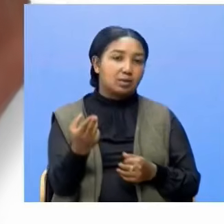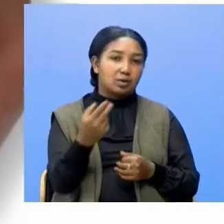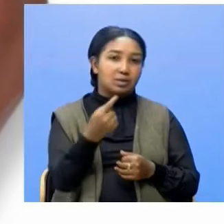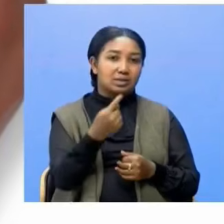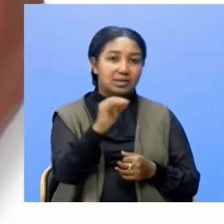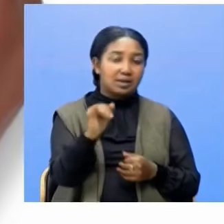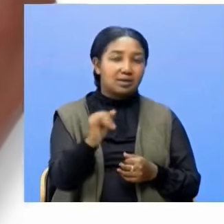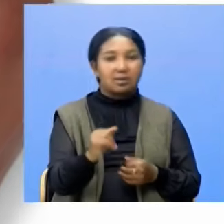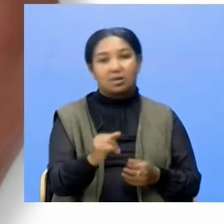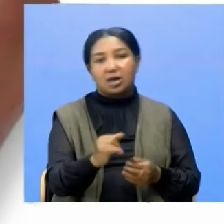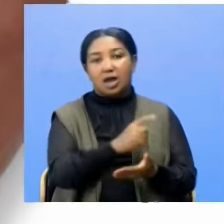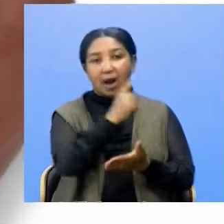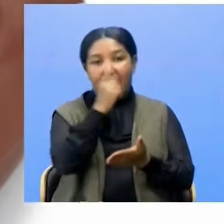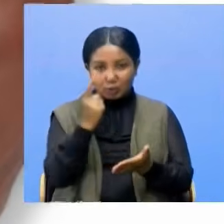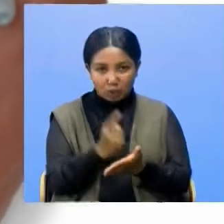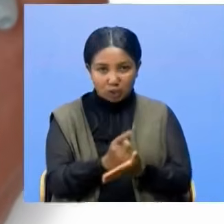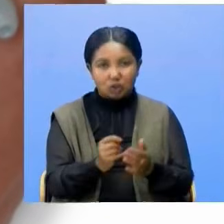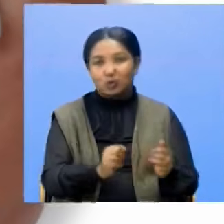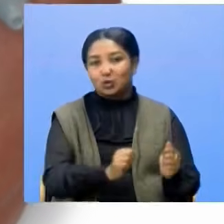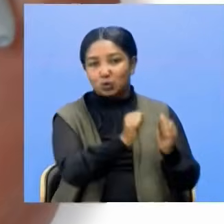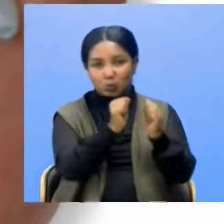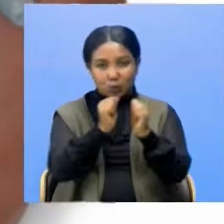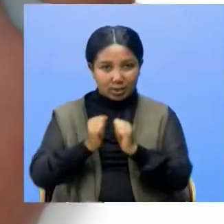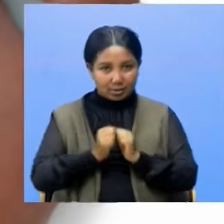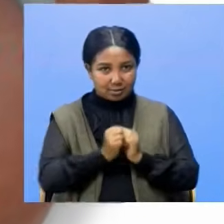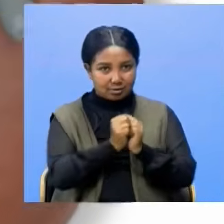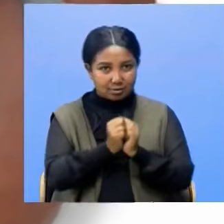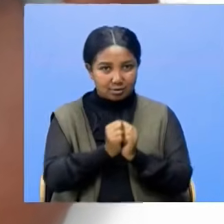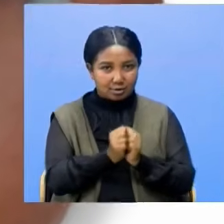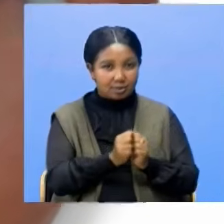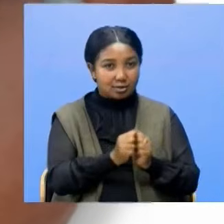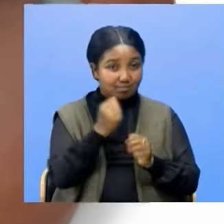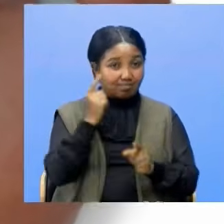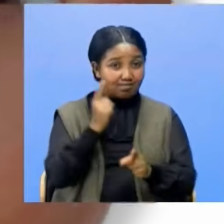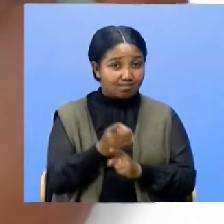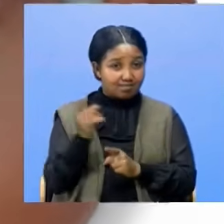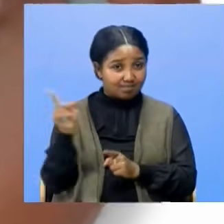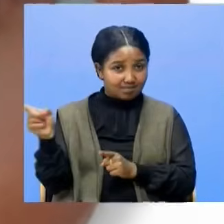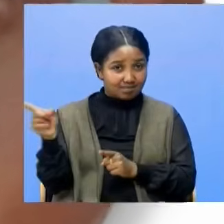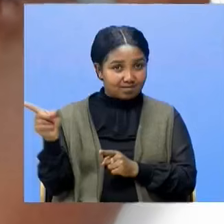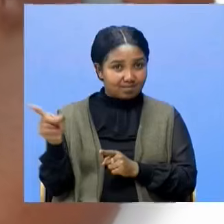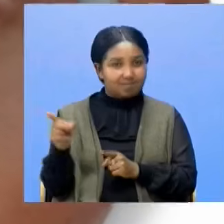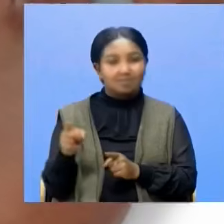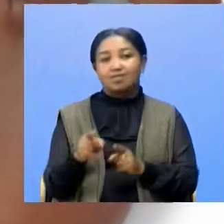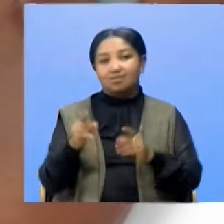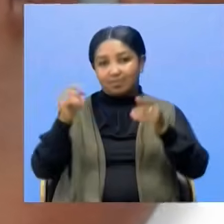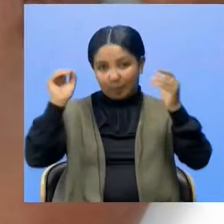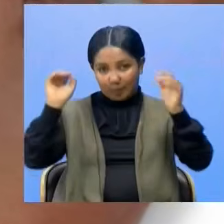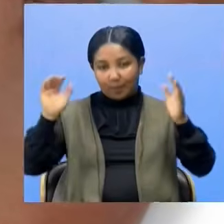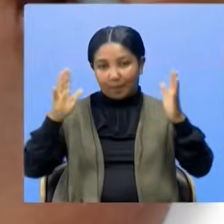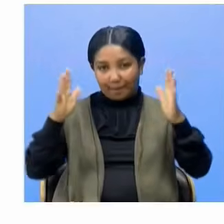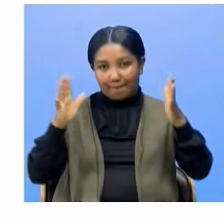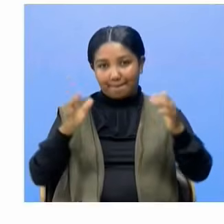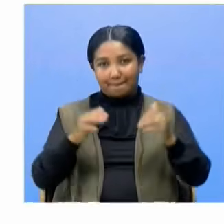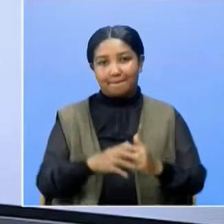Their graduation together. If you correctly like this, that means you are